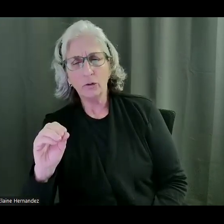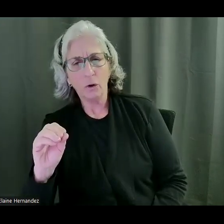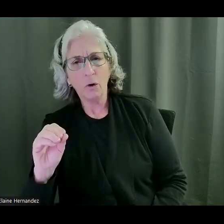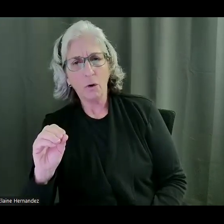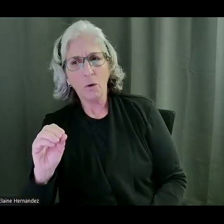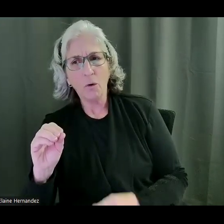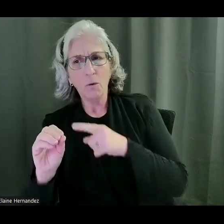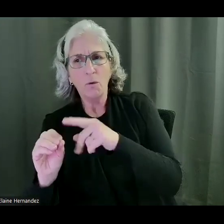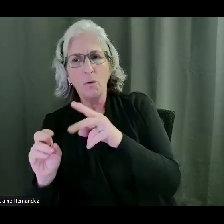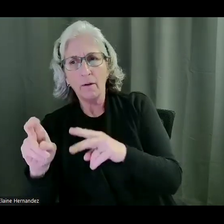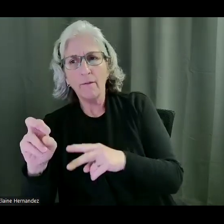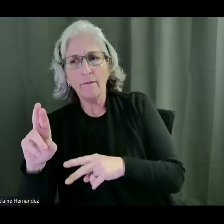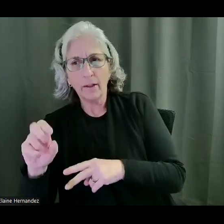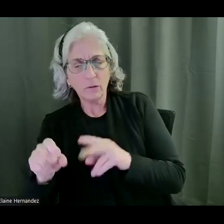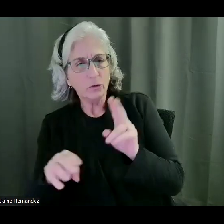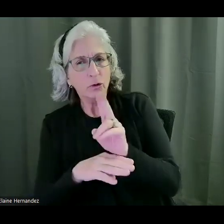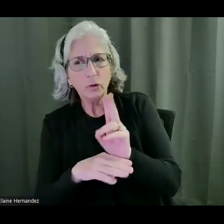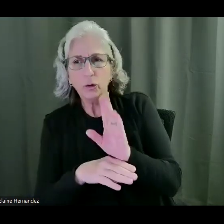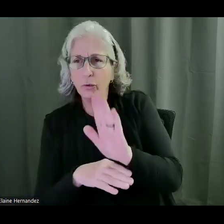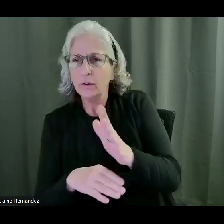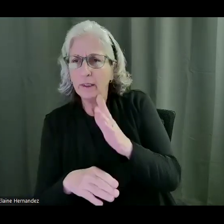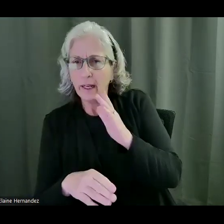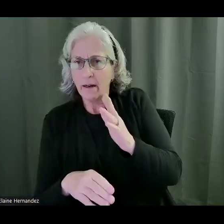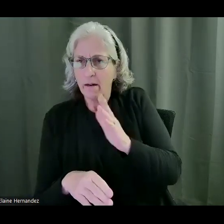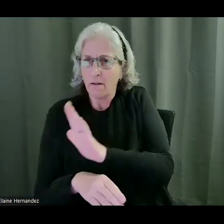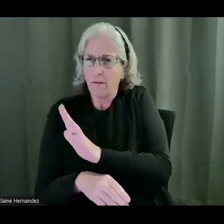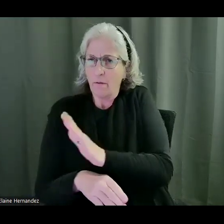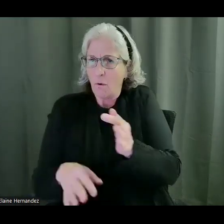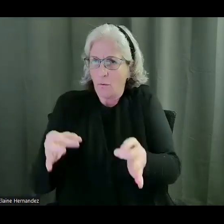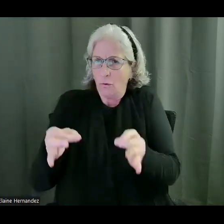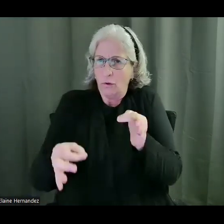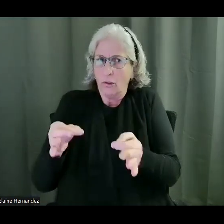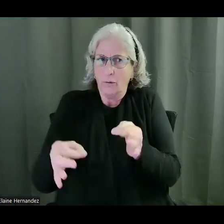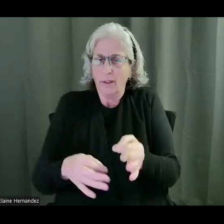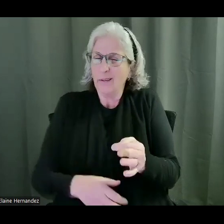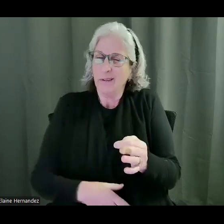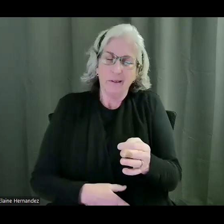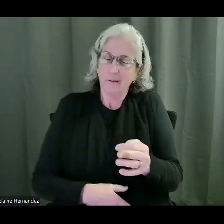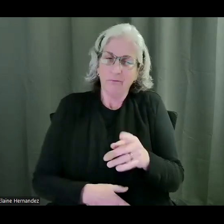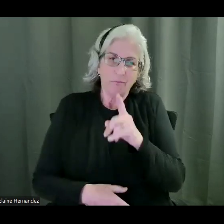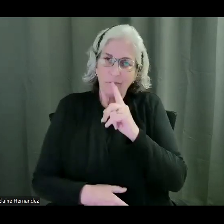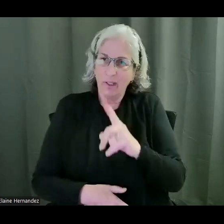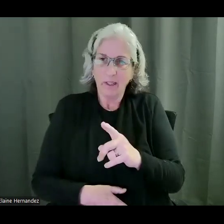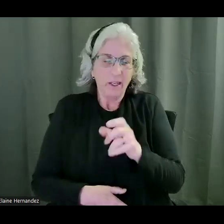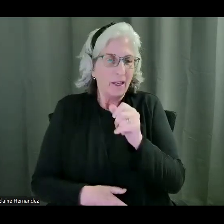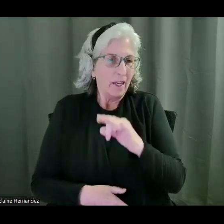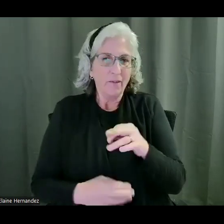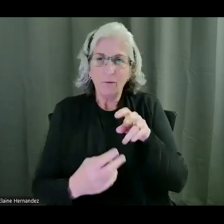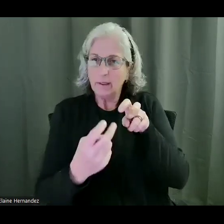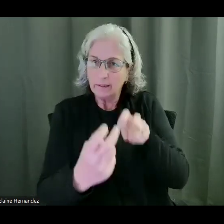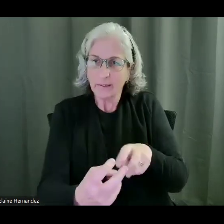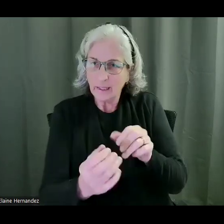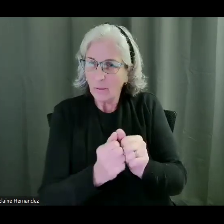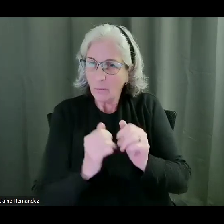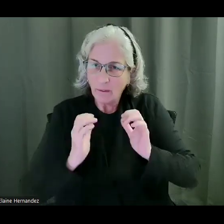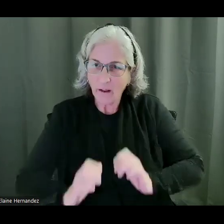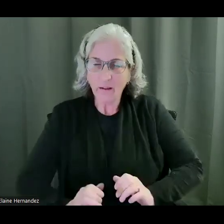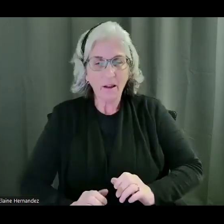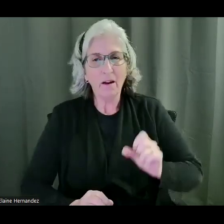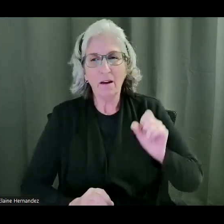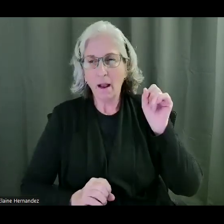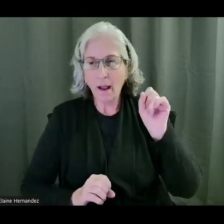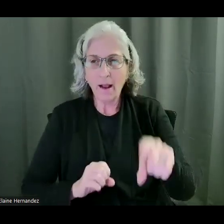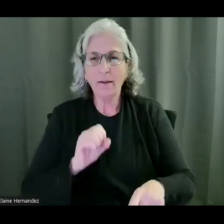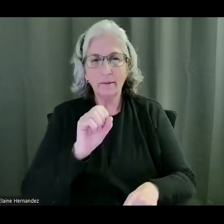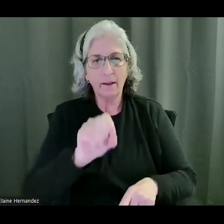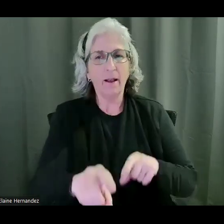be ideal to sit down and go through these items one by one with an individual. So if you want to